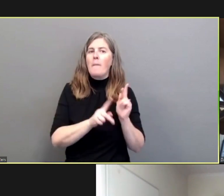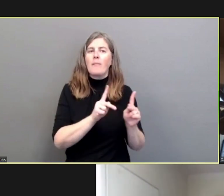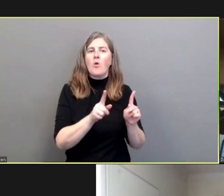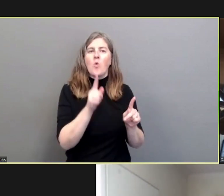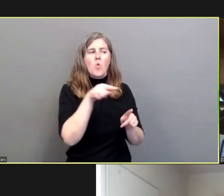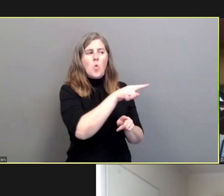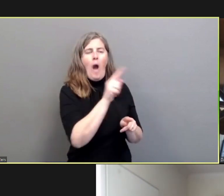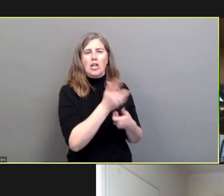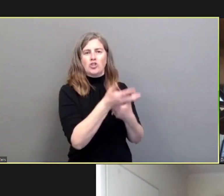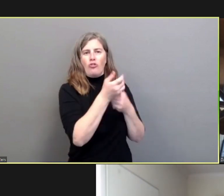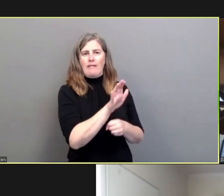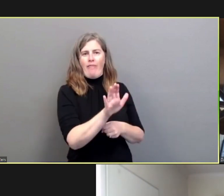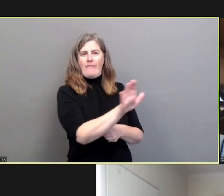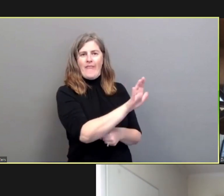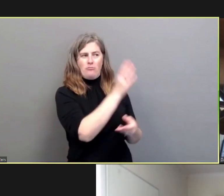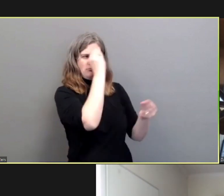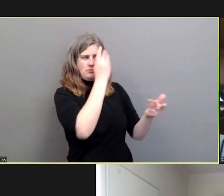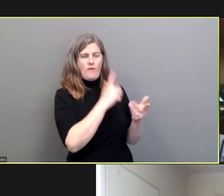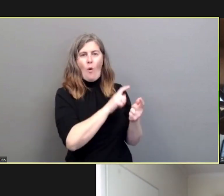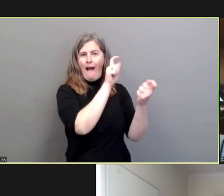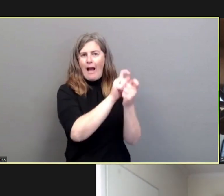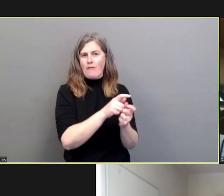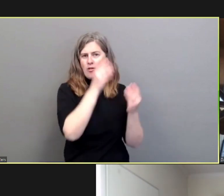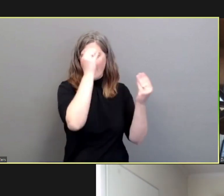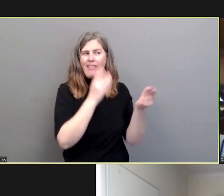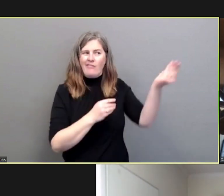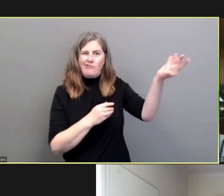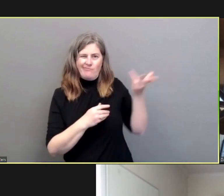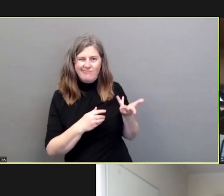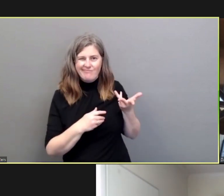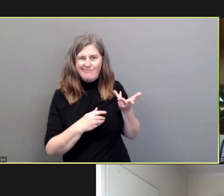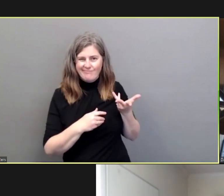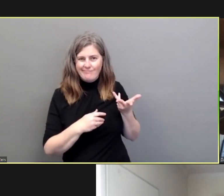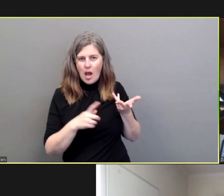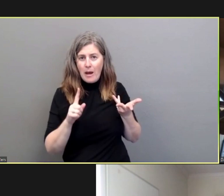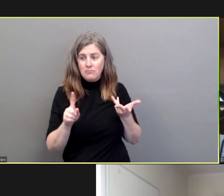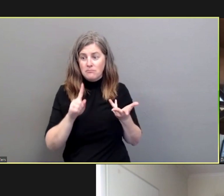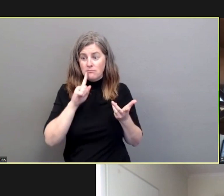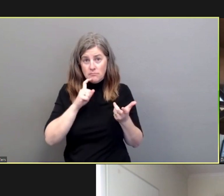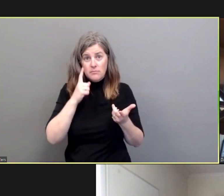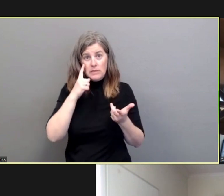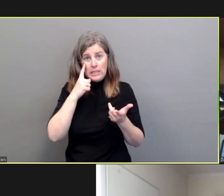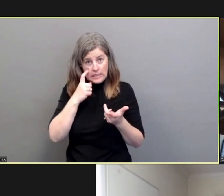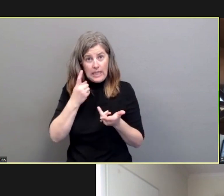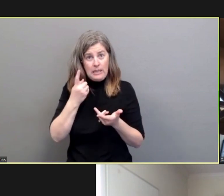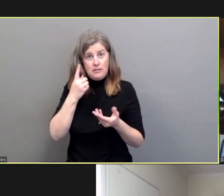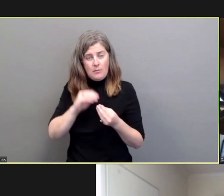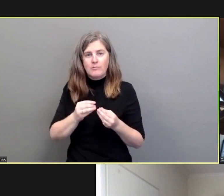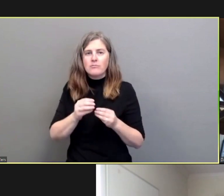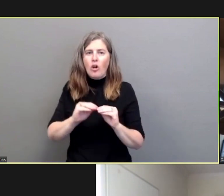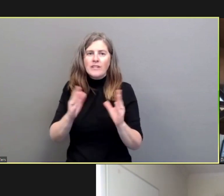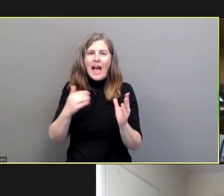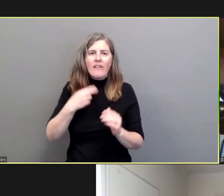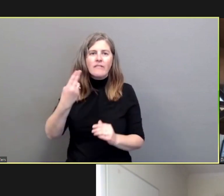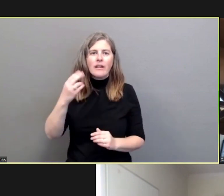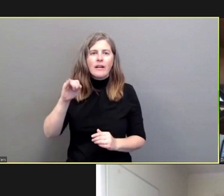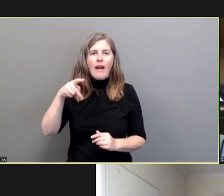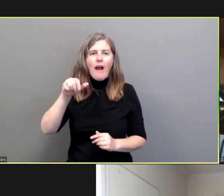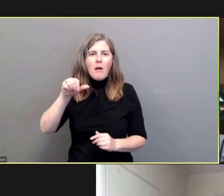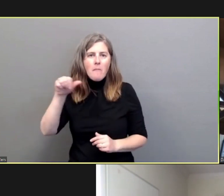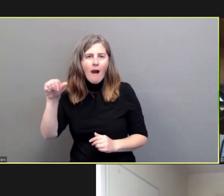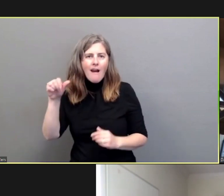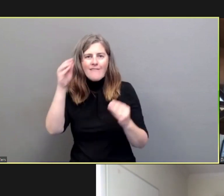on for accurate information. But obviously there are HIPAA issues and